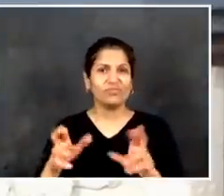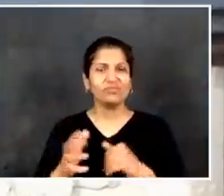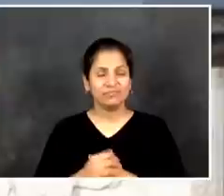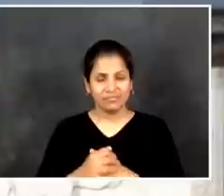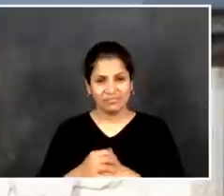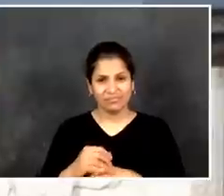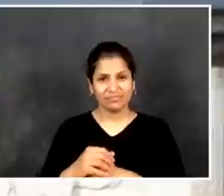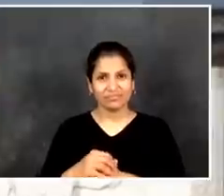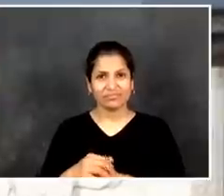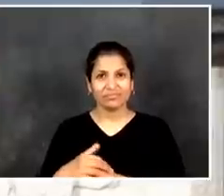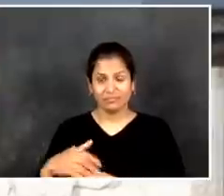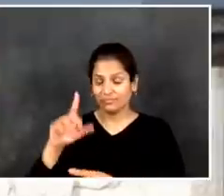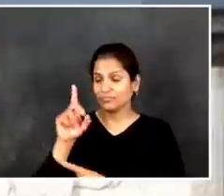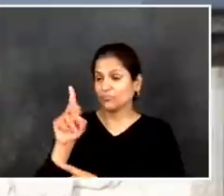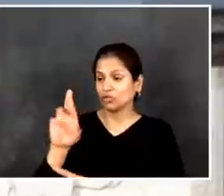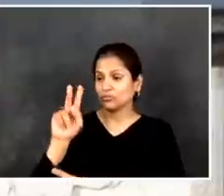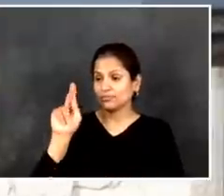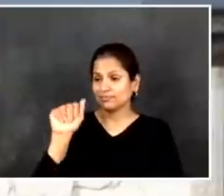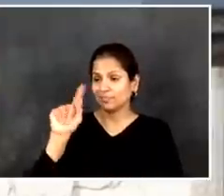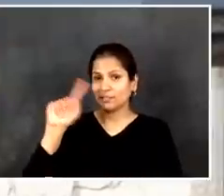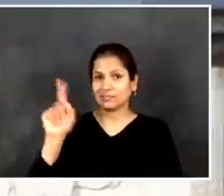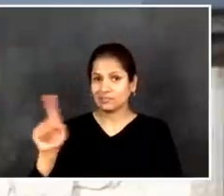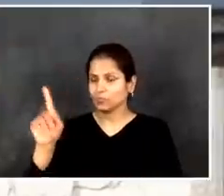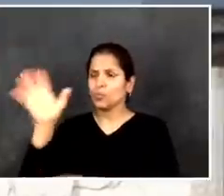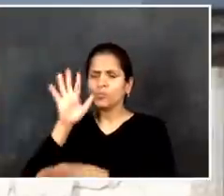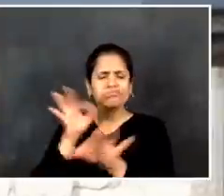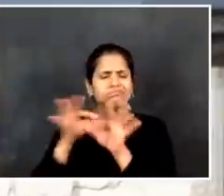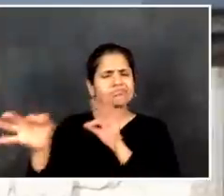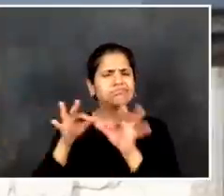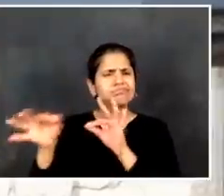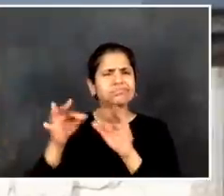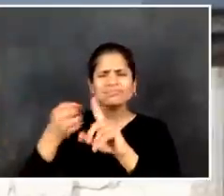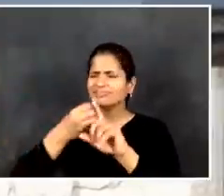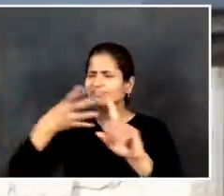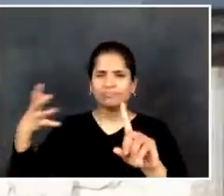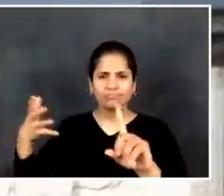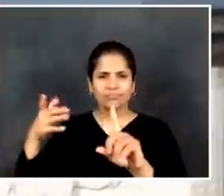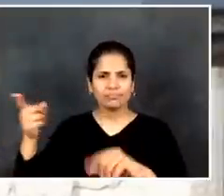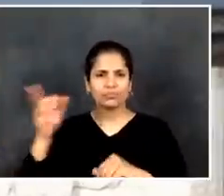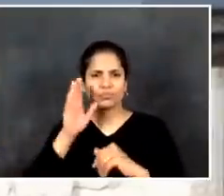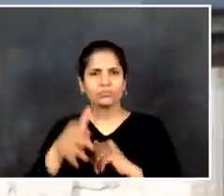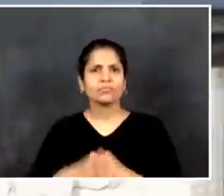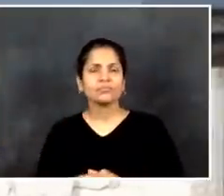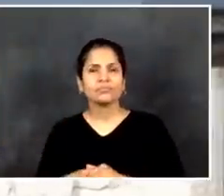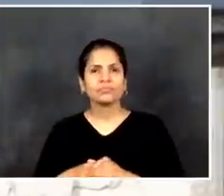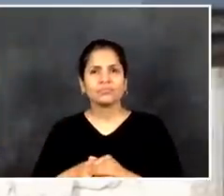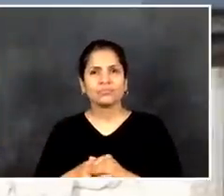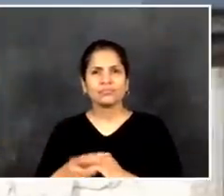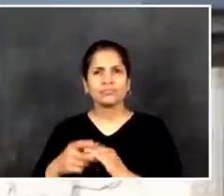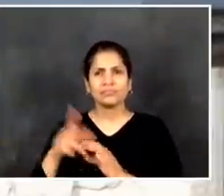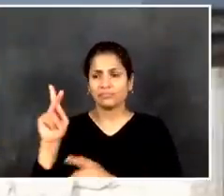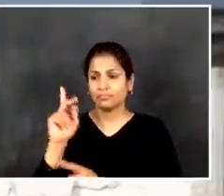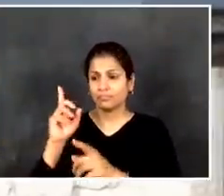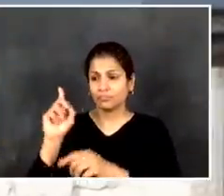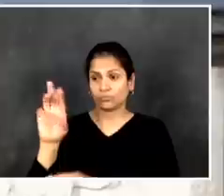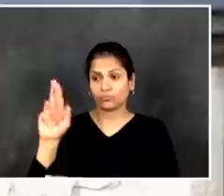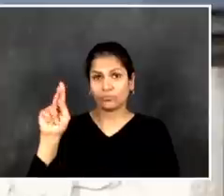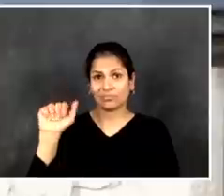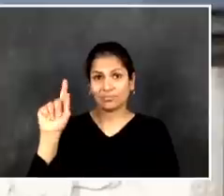me, look, if we get to the point where it's about saving a life, then the rules, the medical ethics are actually